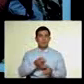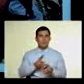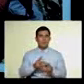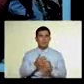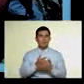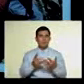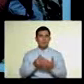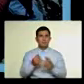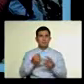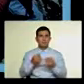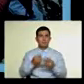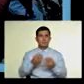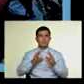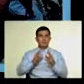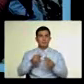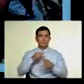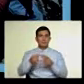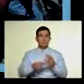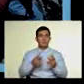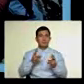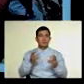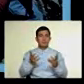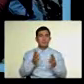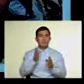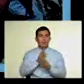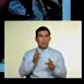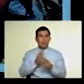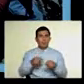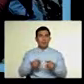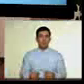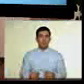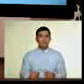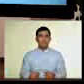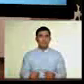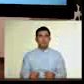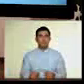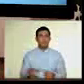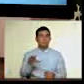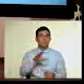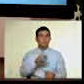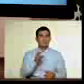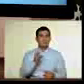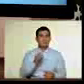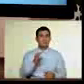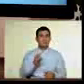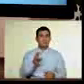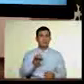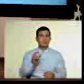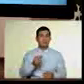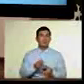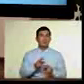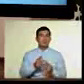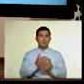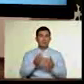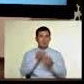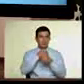davomida yer sharida tabiat qanday ekanligini bilib olishadi. Siz botanika fanidan mikroskop